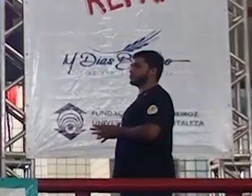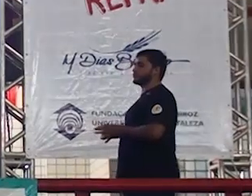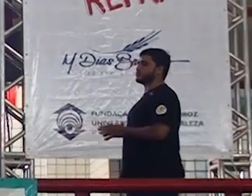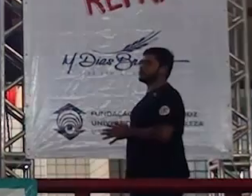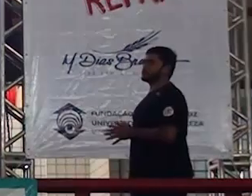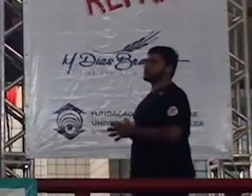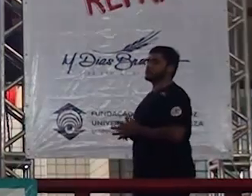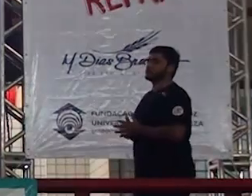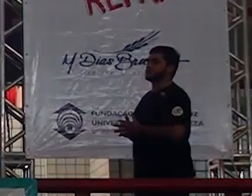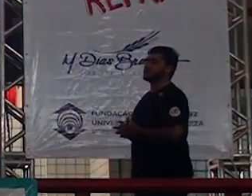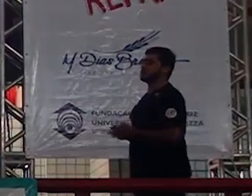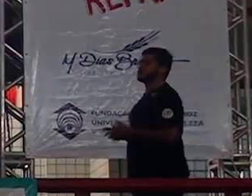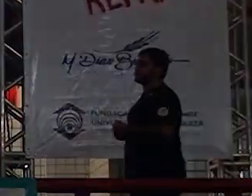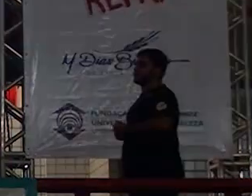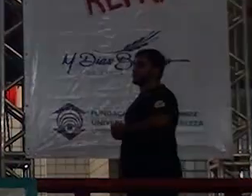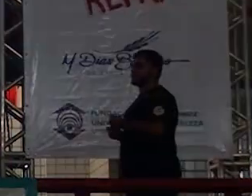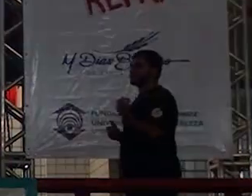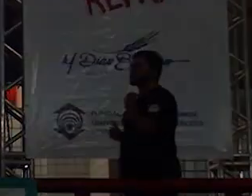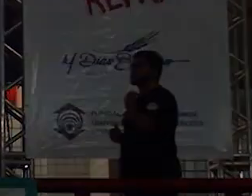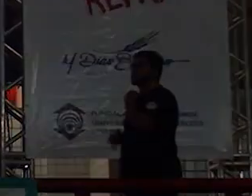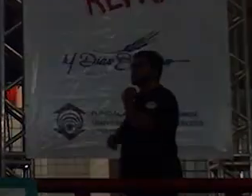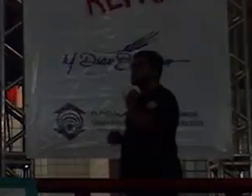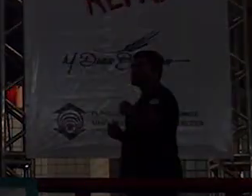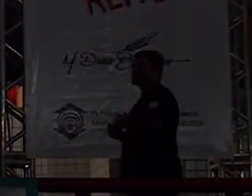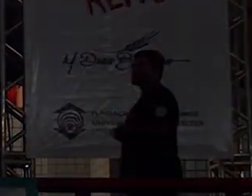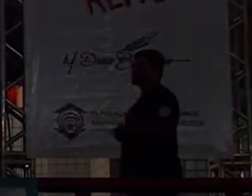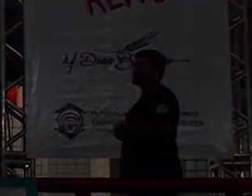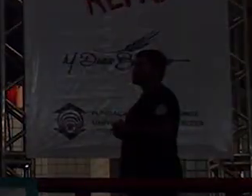Outra área, essa área é mais massa ainda.